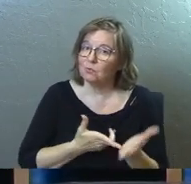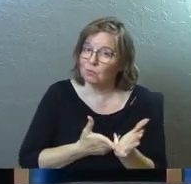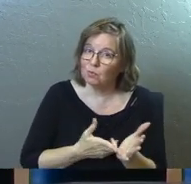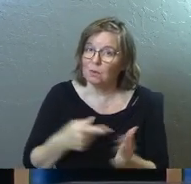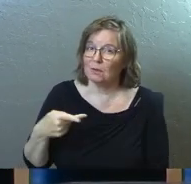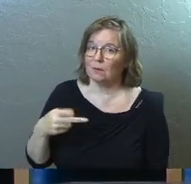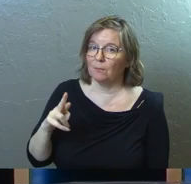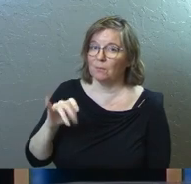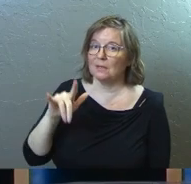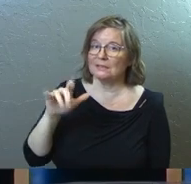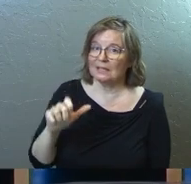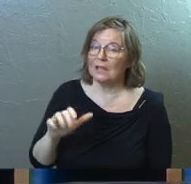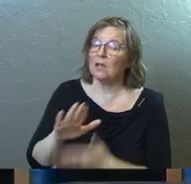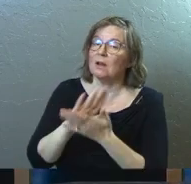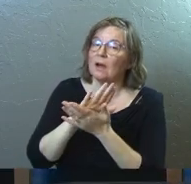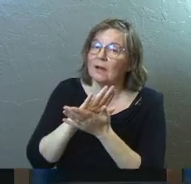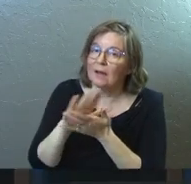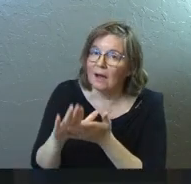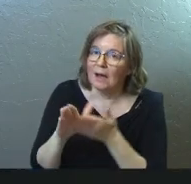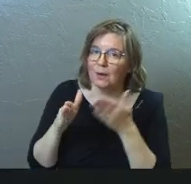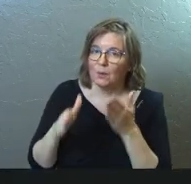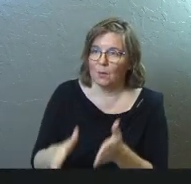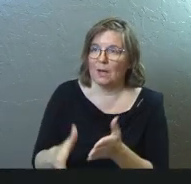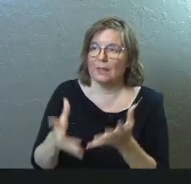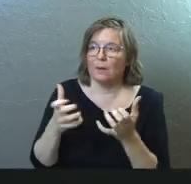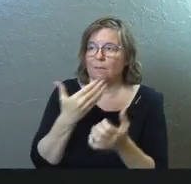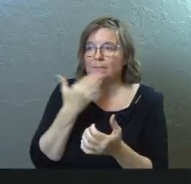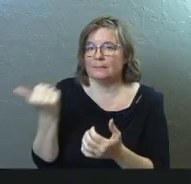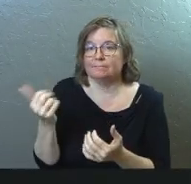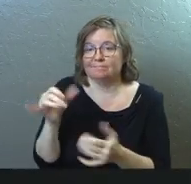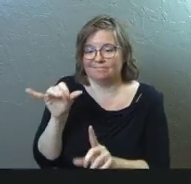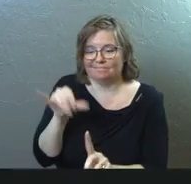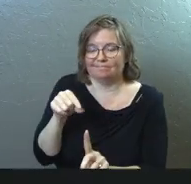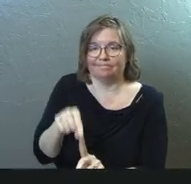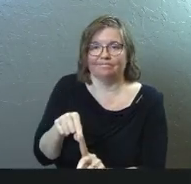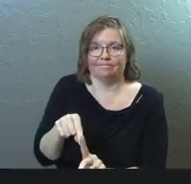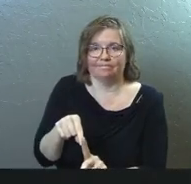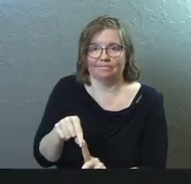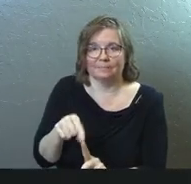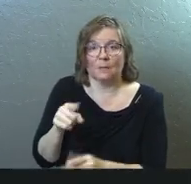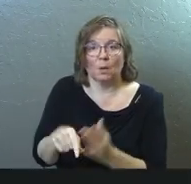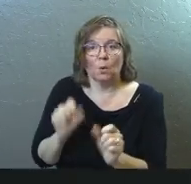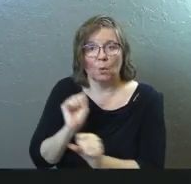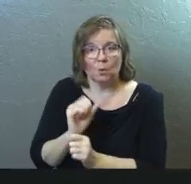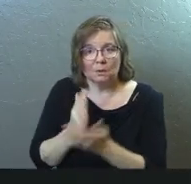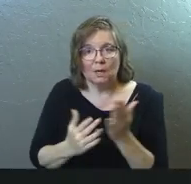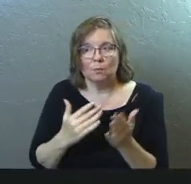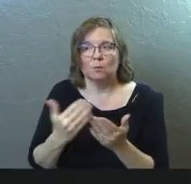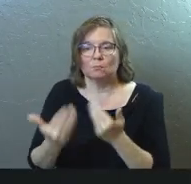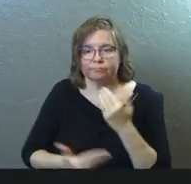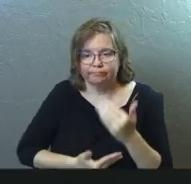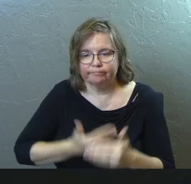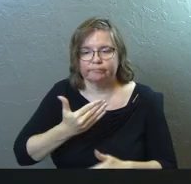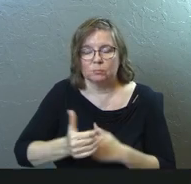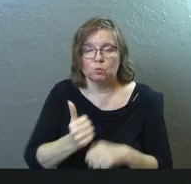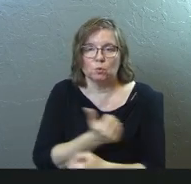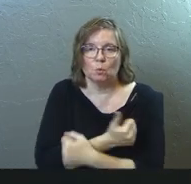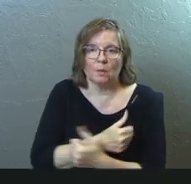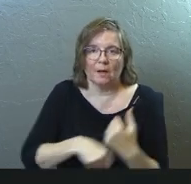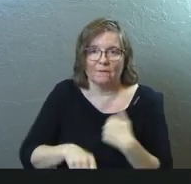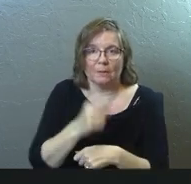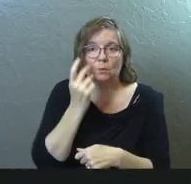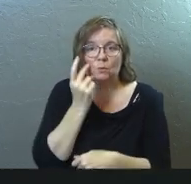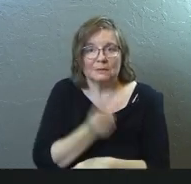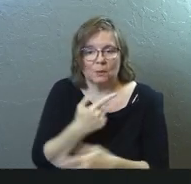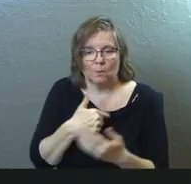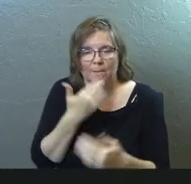Aquila in a gracious and kind way that simply just wants what's best. And will work with somebody and walk through it with them to love them and